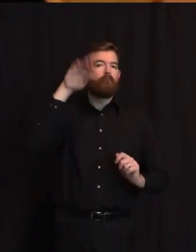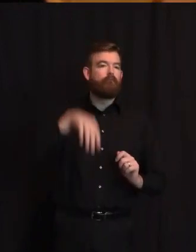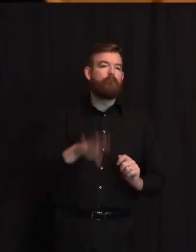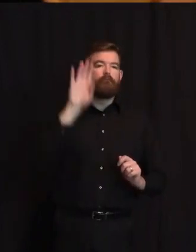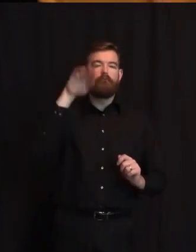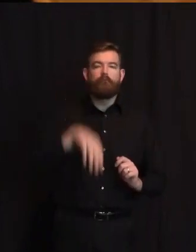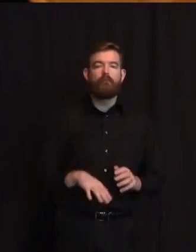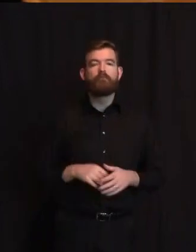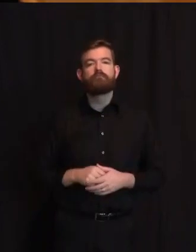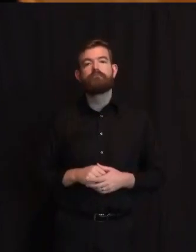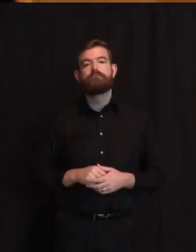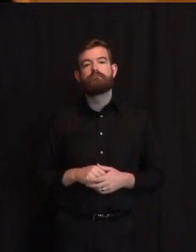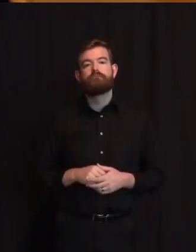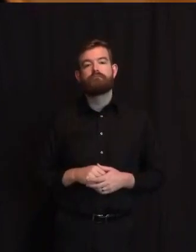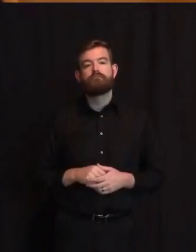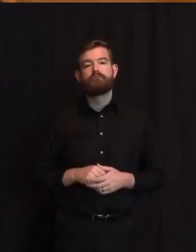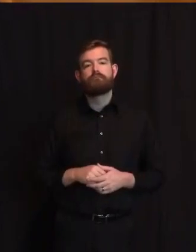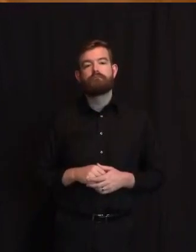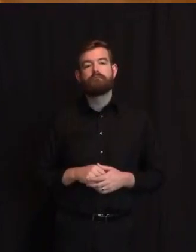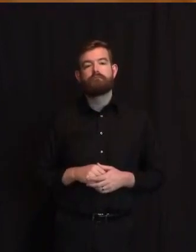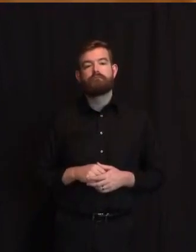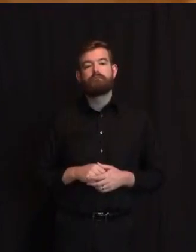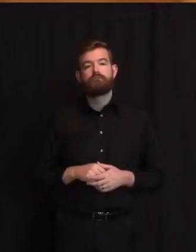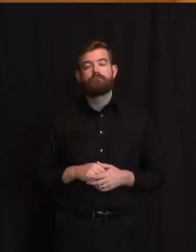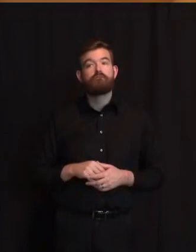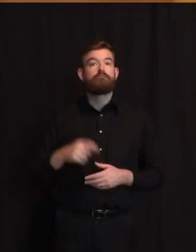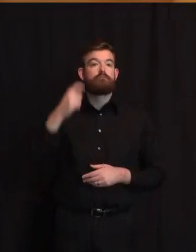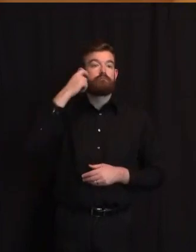By our latest report,